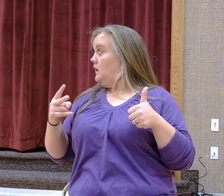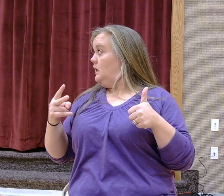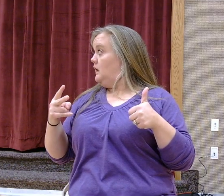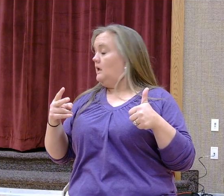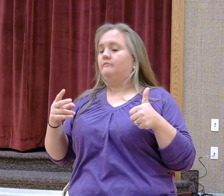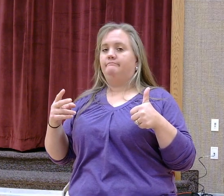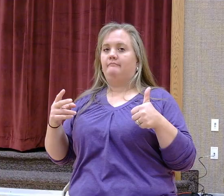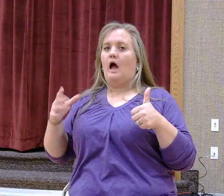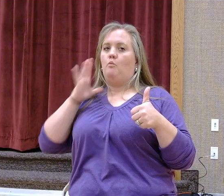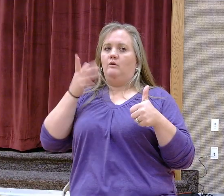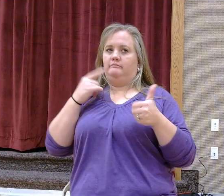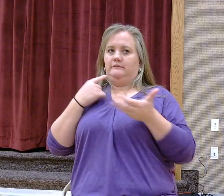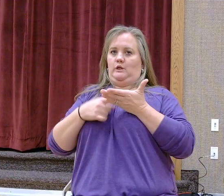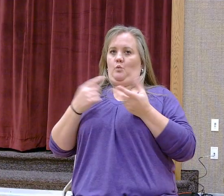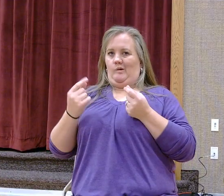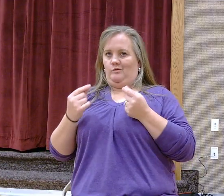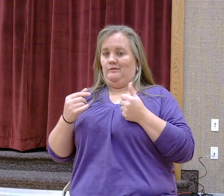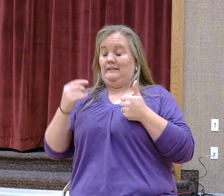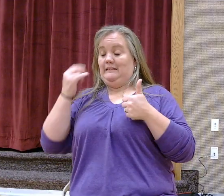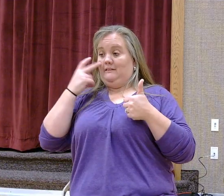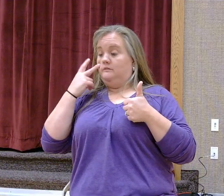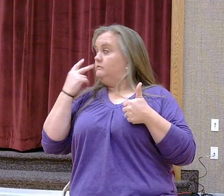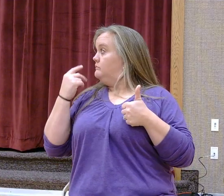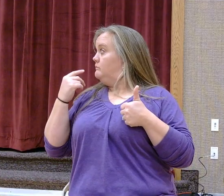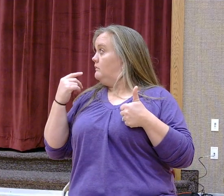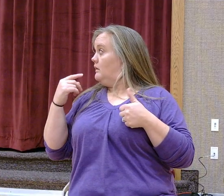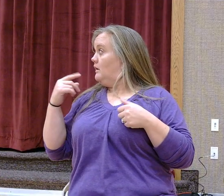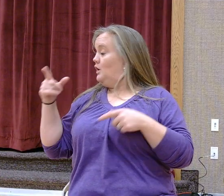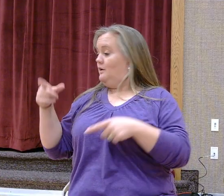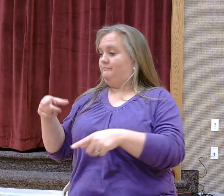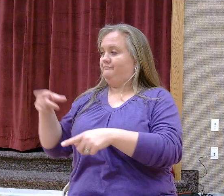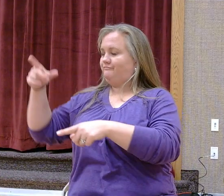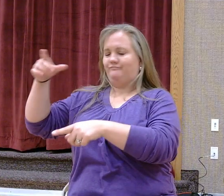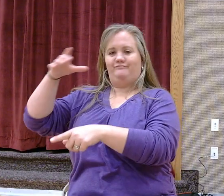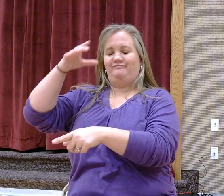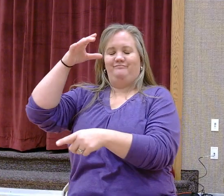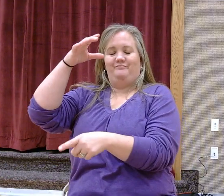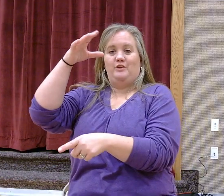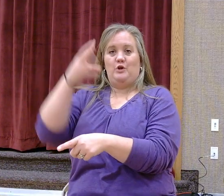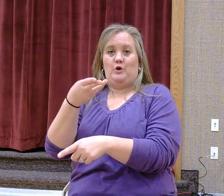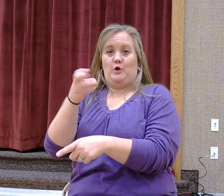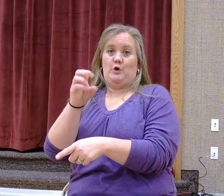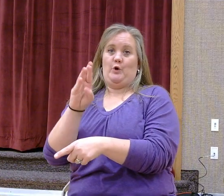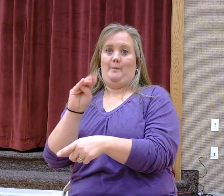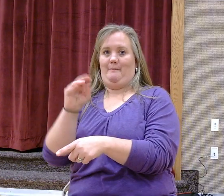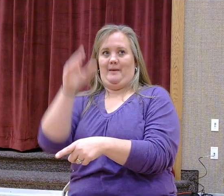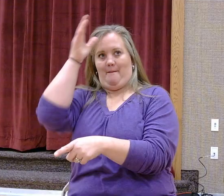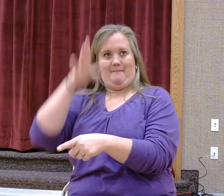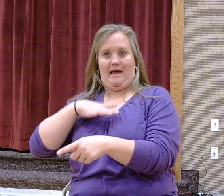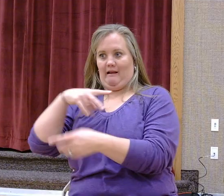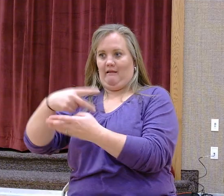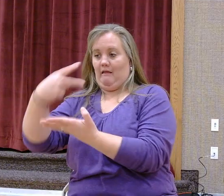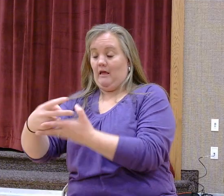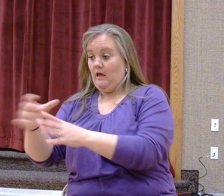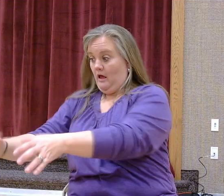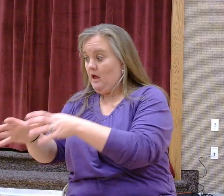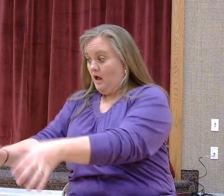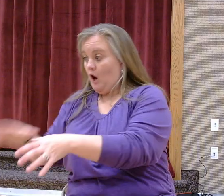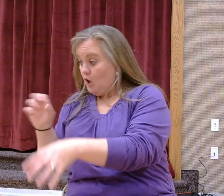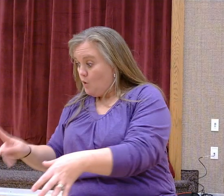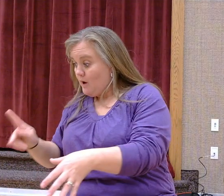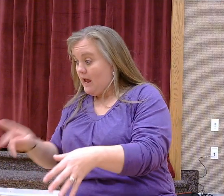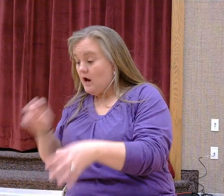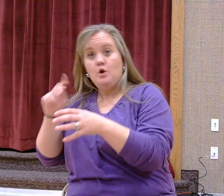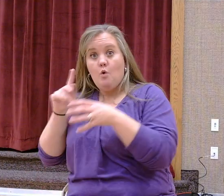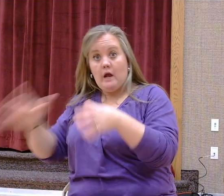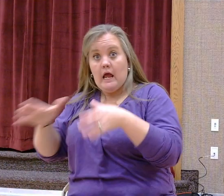what to do, right? So I see Herman here is down, okay? So I run to him and I shake him and I say, are you okay?